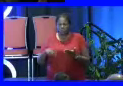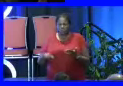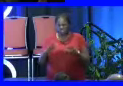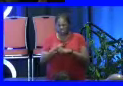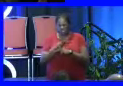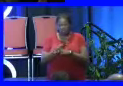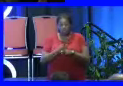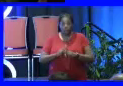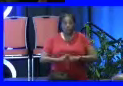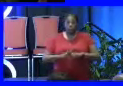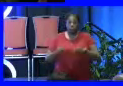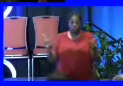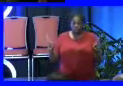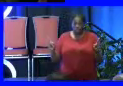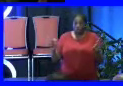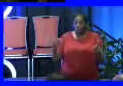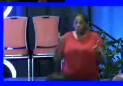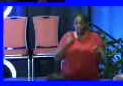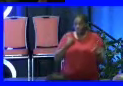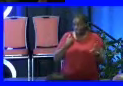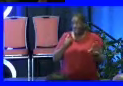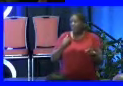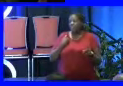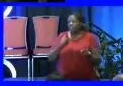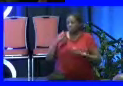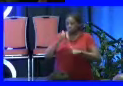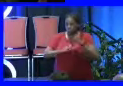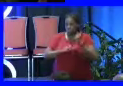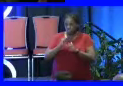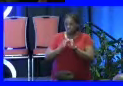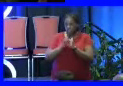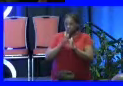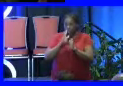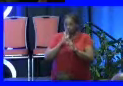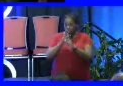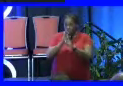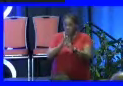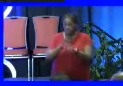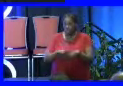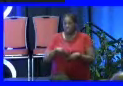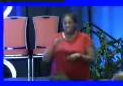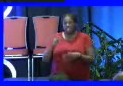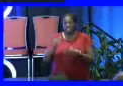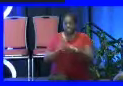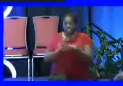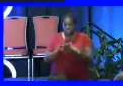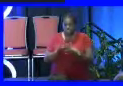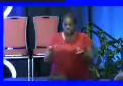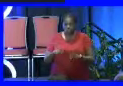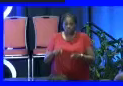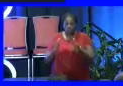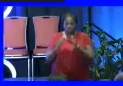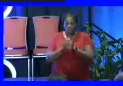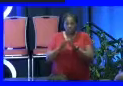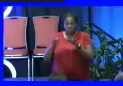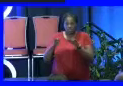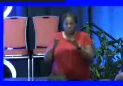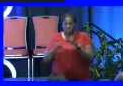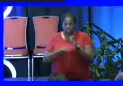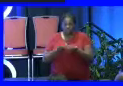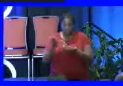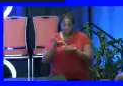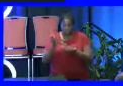out, but we have the infrastructure for how we're going to get there. A data share agreement with our administrative